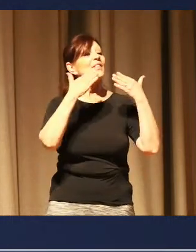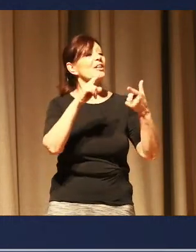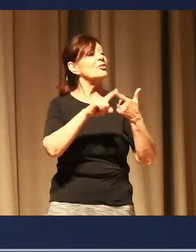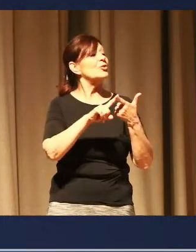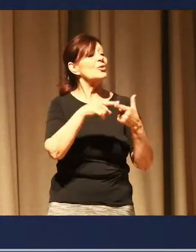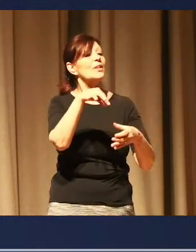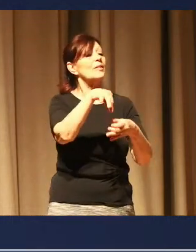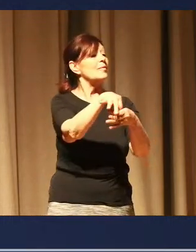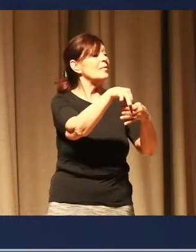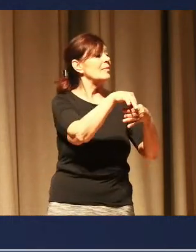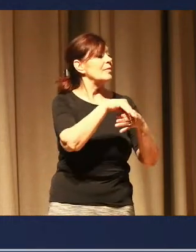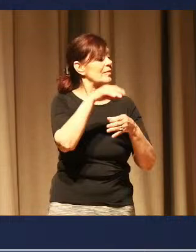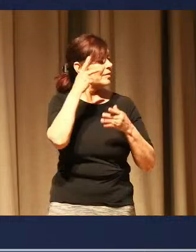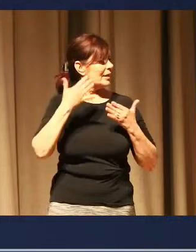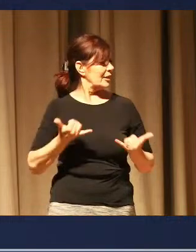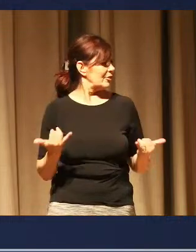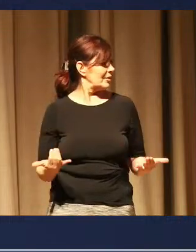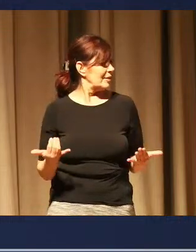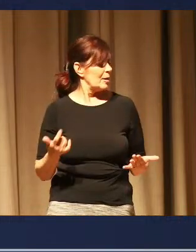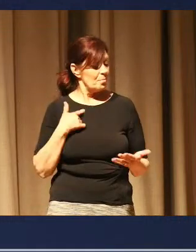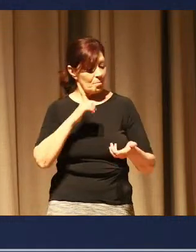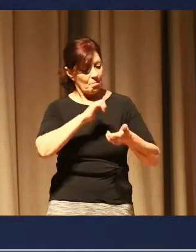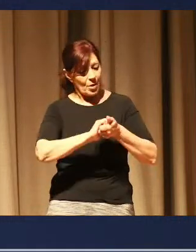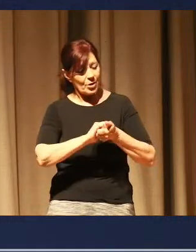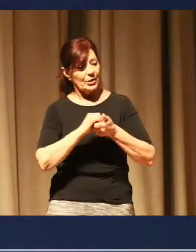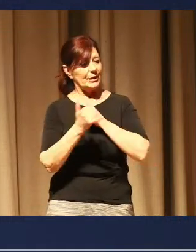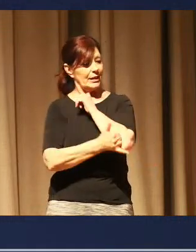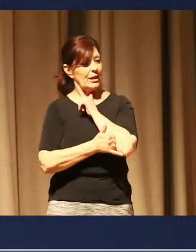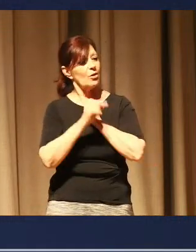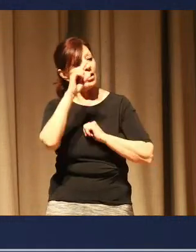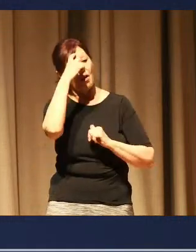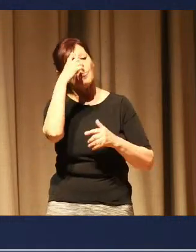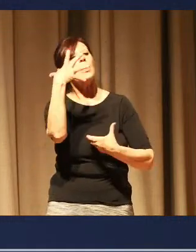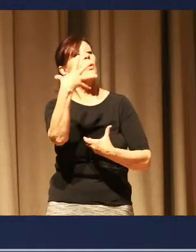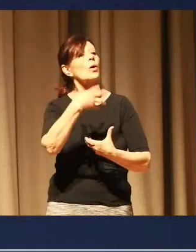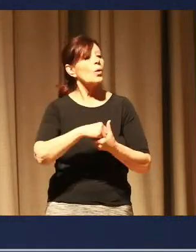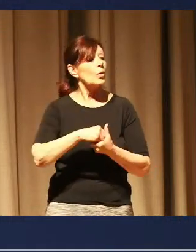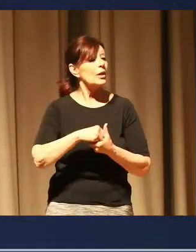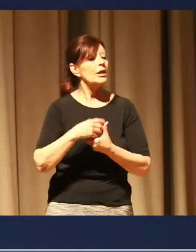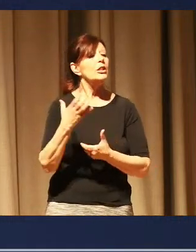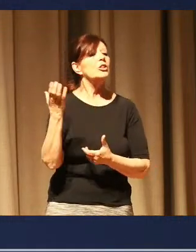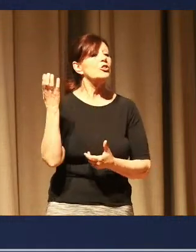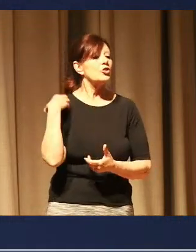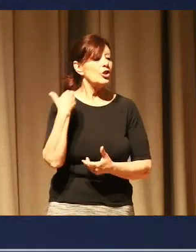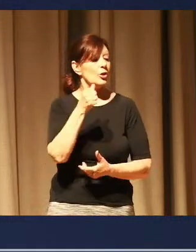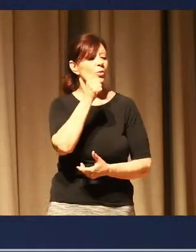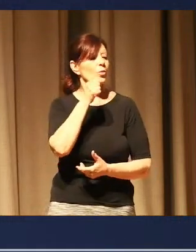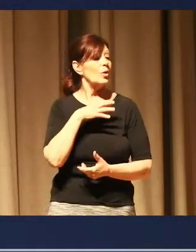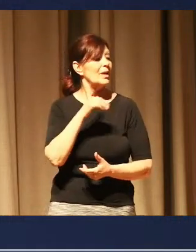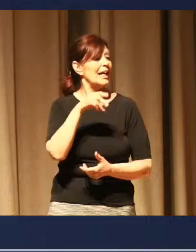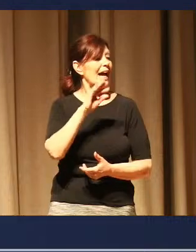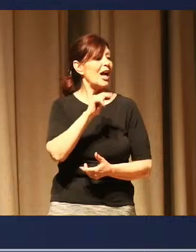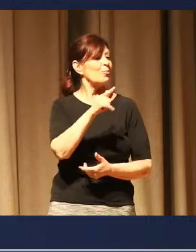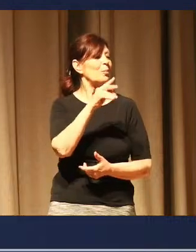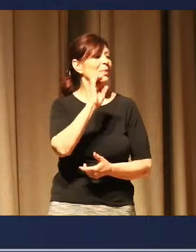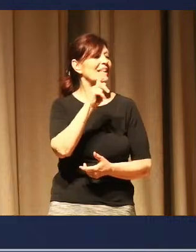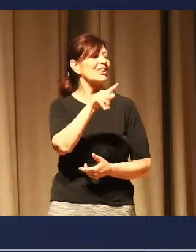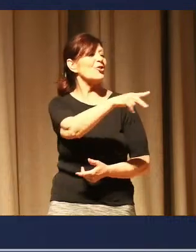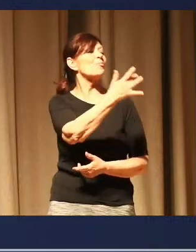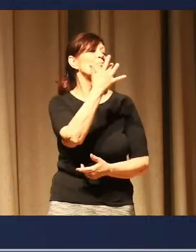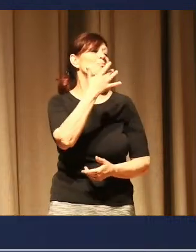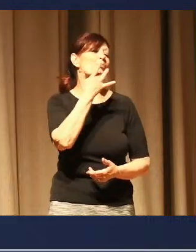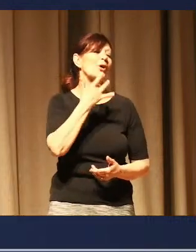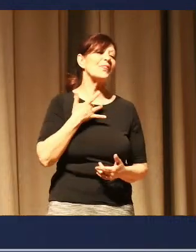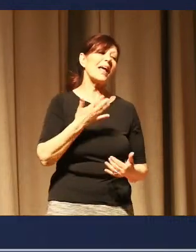elected officials gathered here today, my partners in county government, including our chairwoman, April Baskin. It's her birthday. Happy birthday.